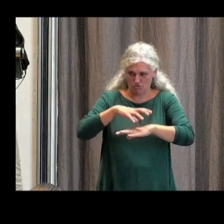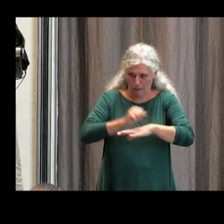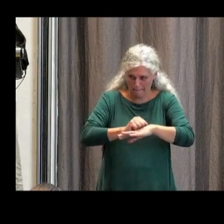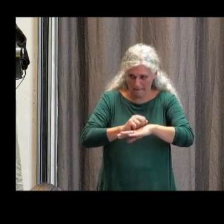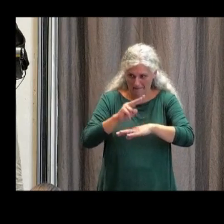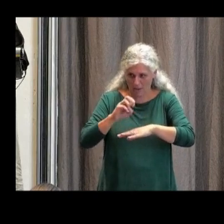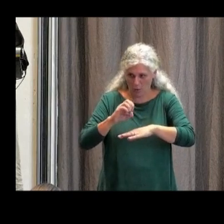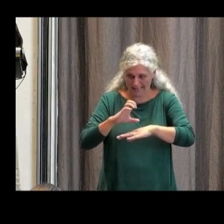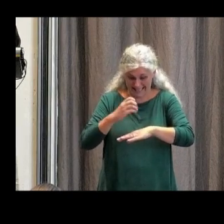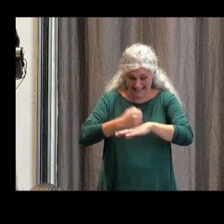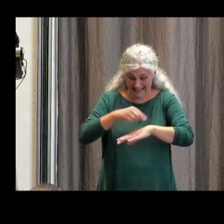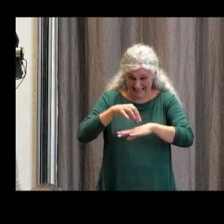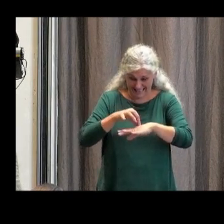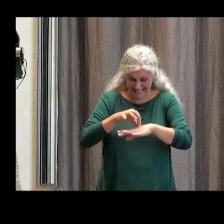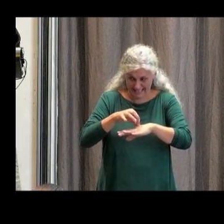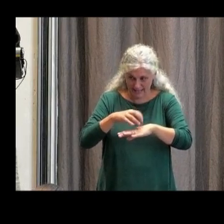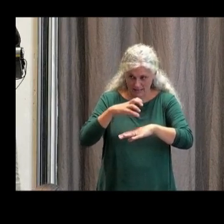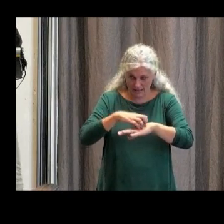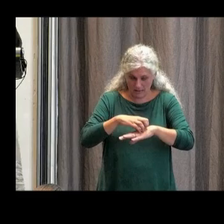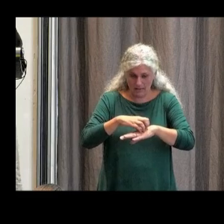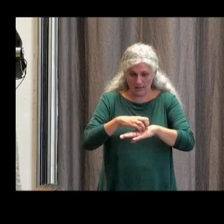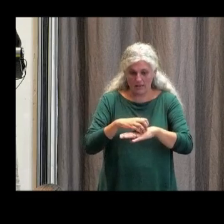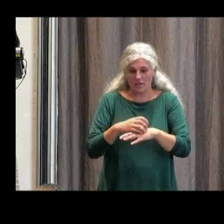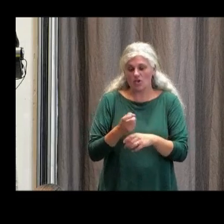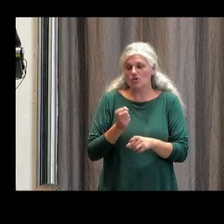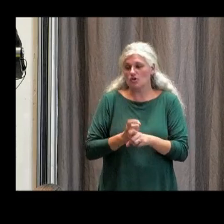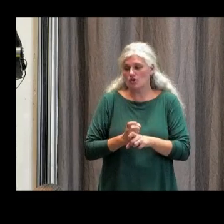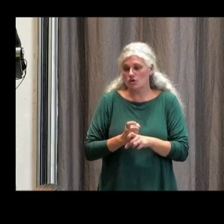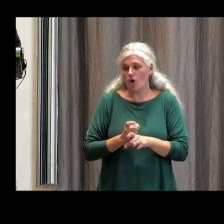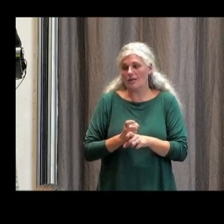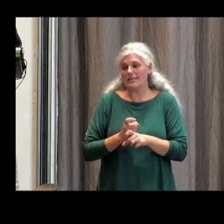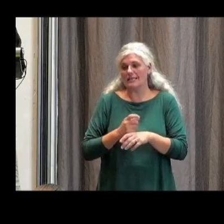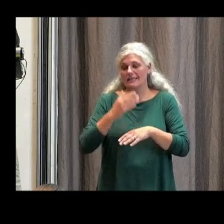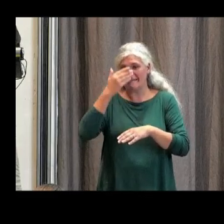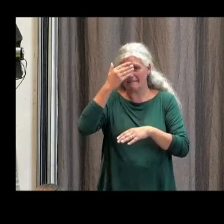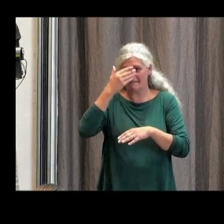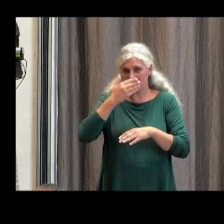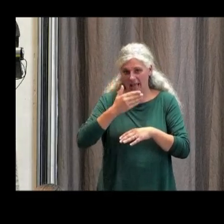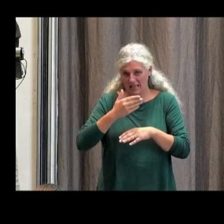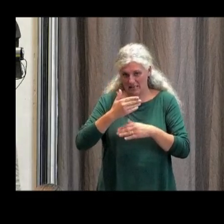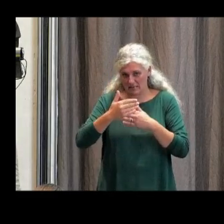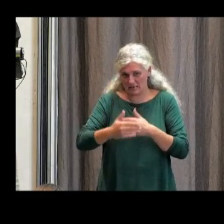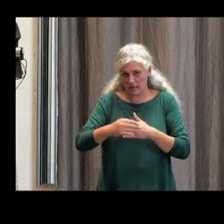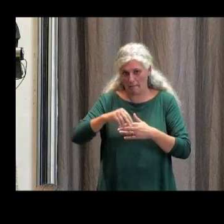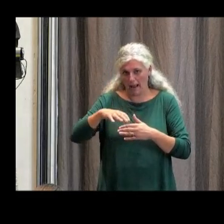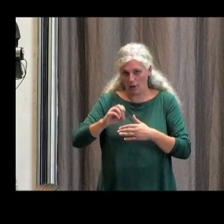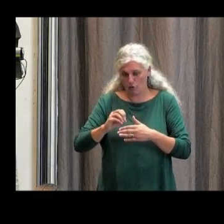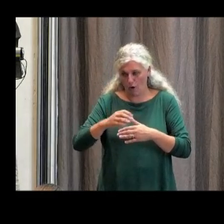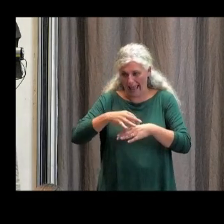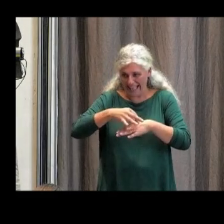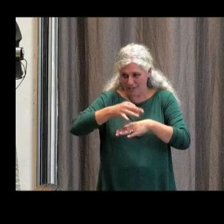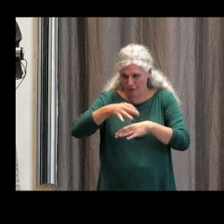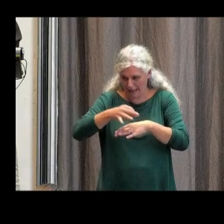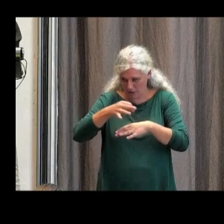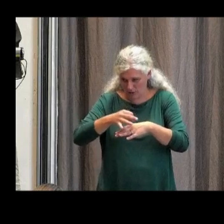place what is called a solid phase micro extraction fiber, but really it's just a very